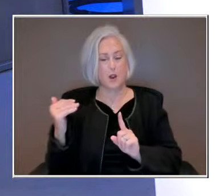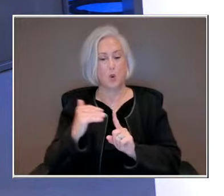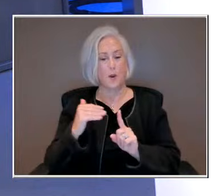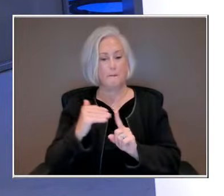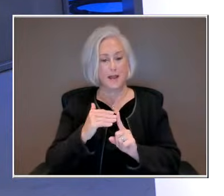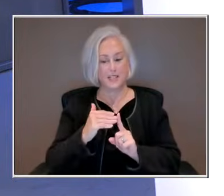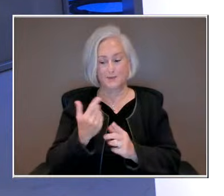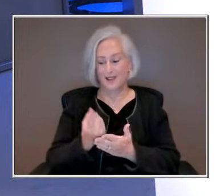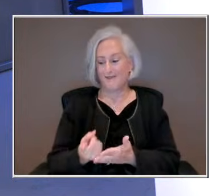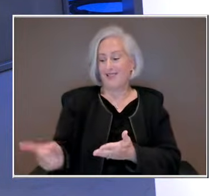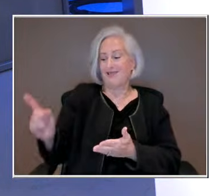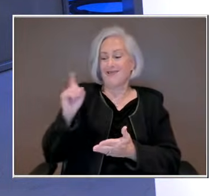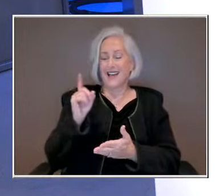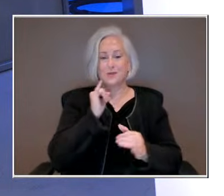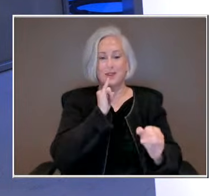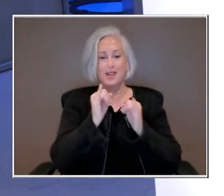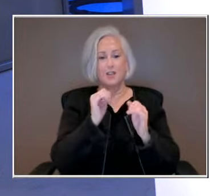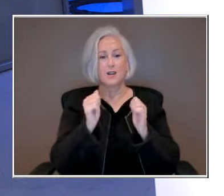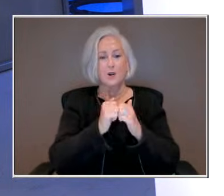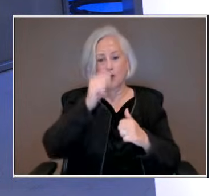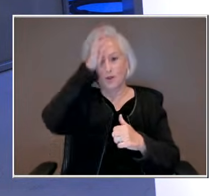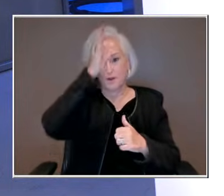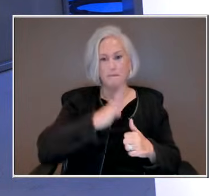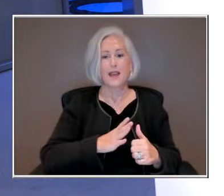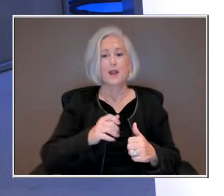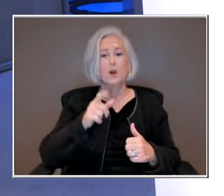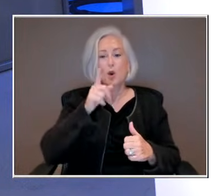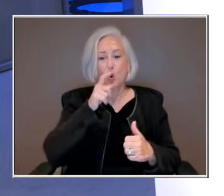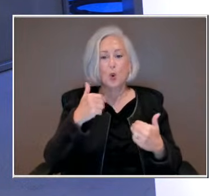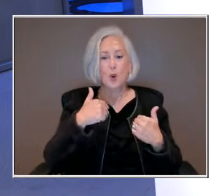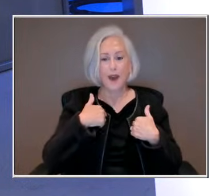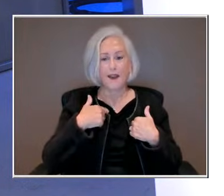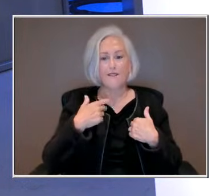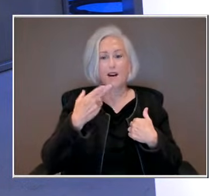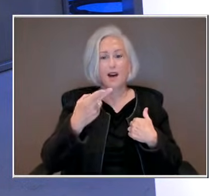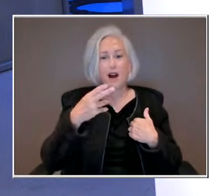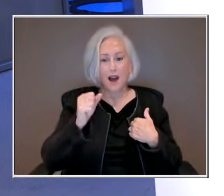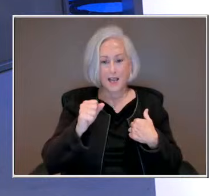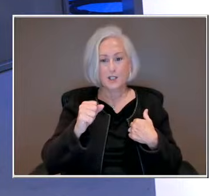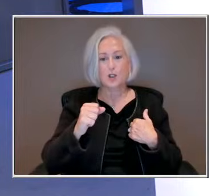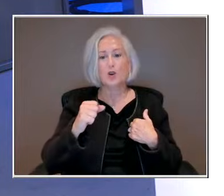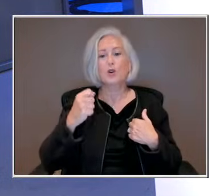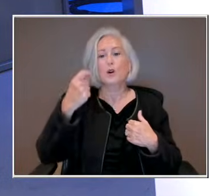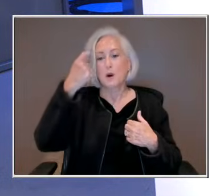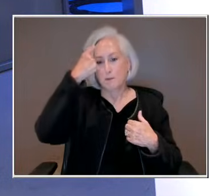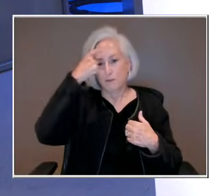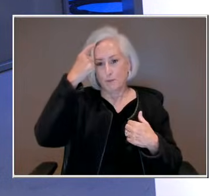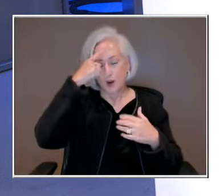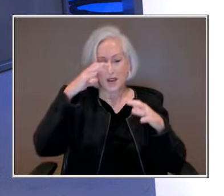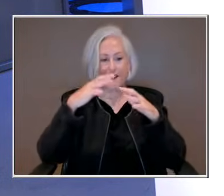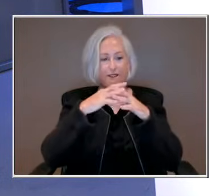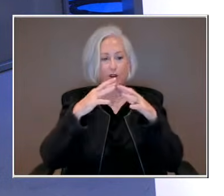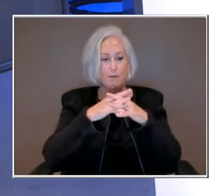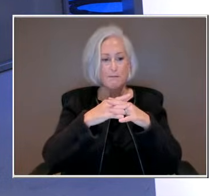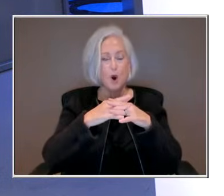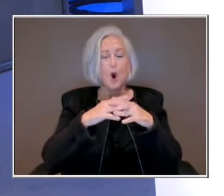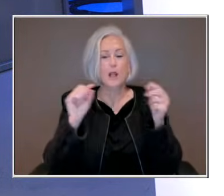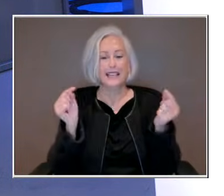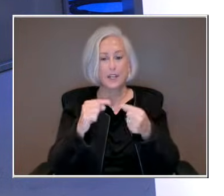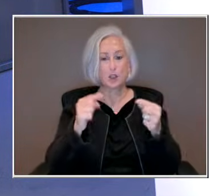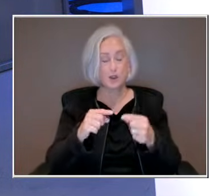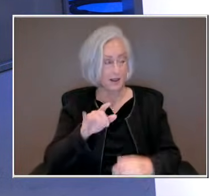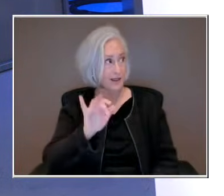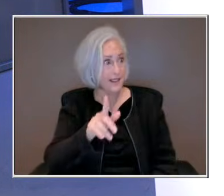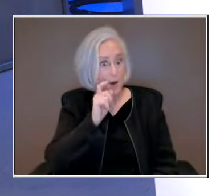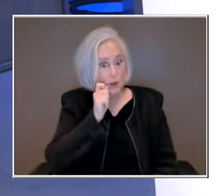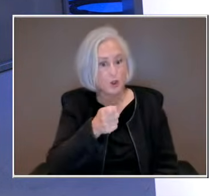with the guy who had the high school football brain injury and how they approached rehab. that was really cool. We had a